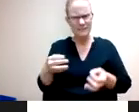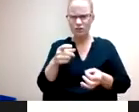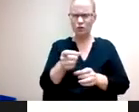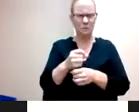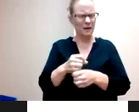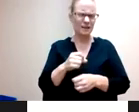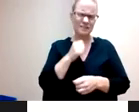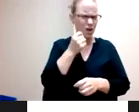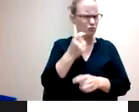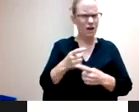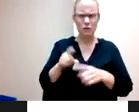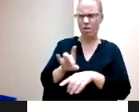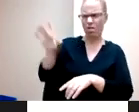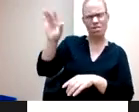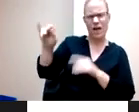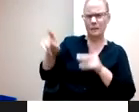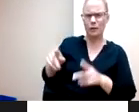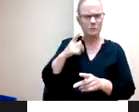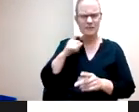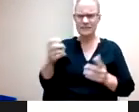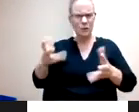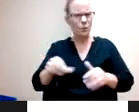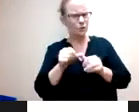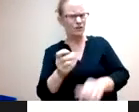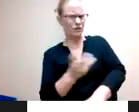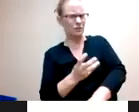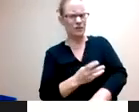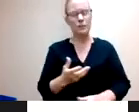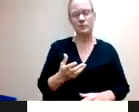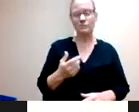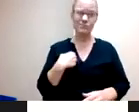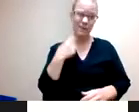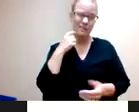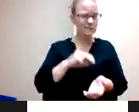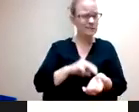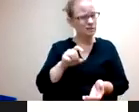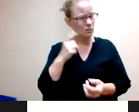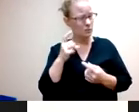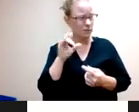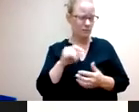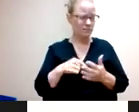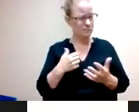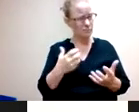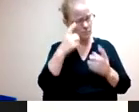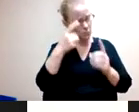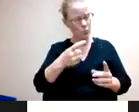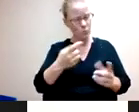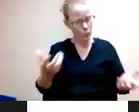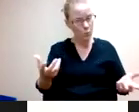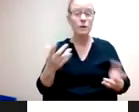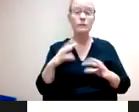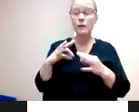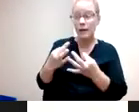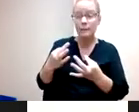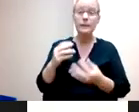you have. So I think that's as medical professionals, what we want and what your family member,